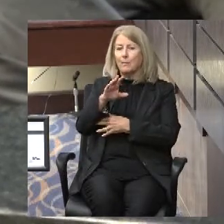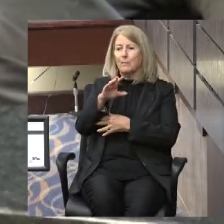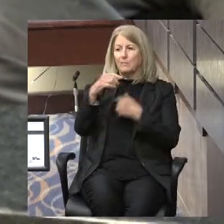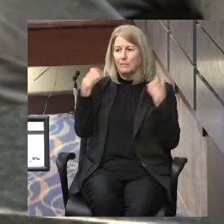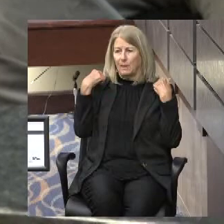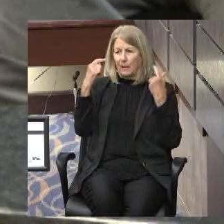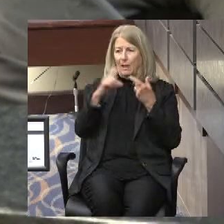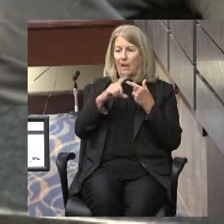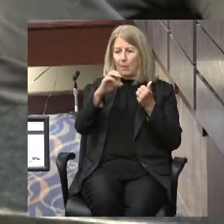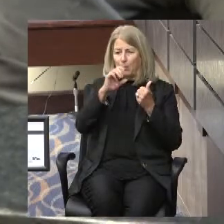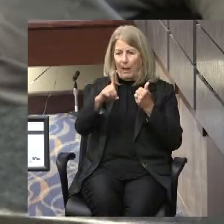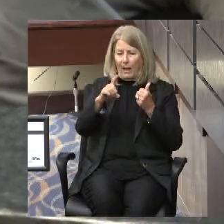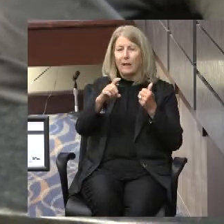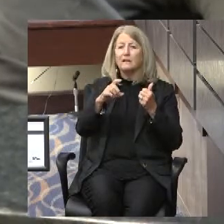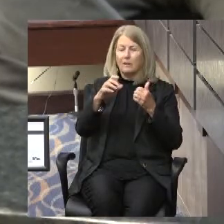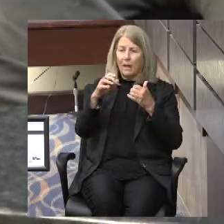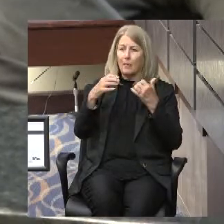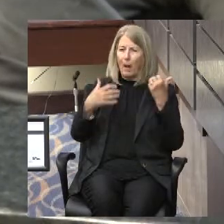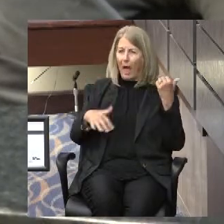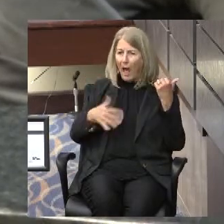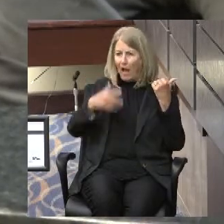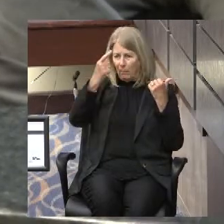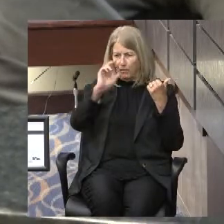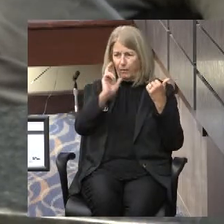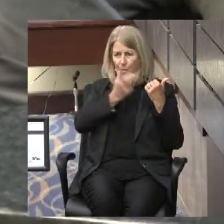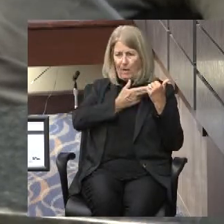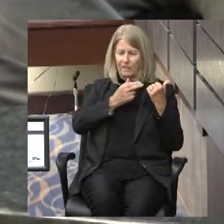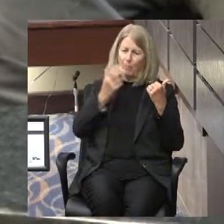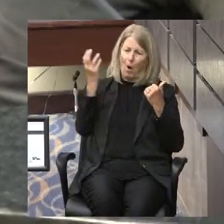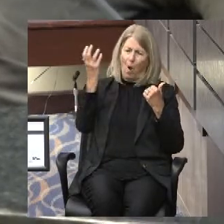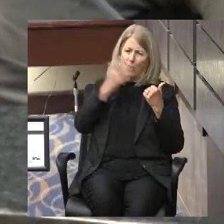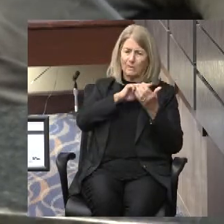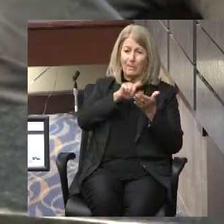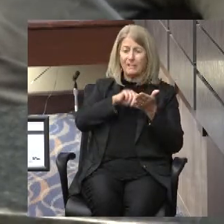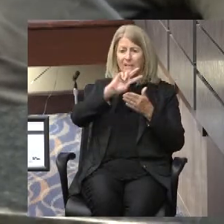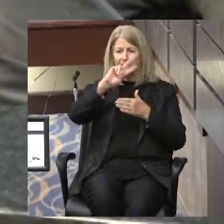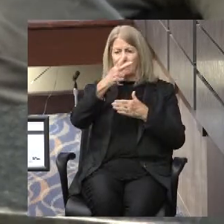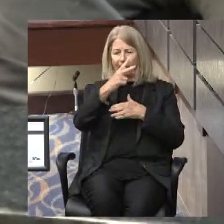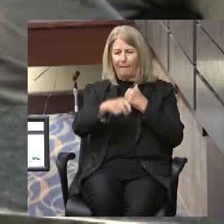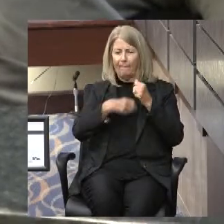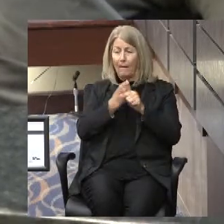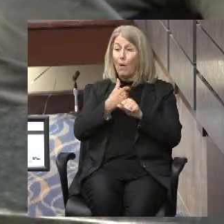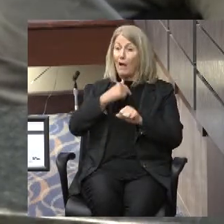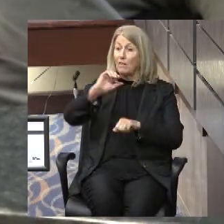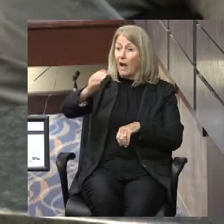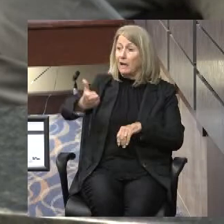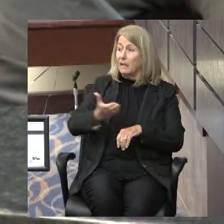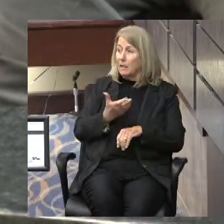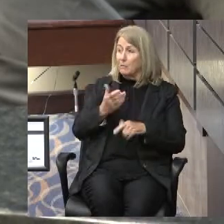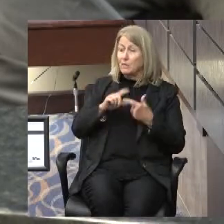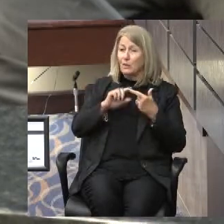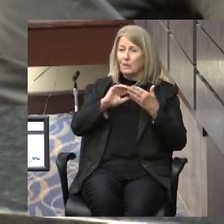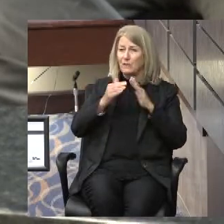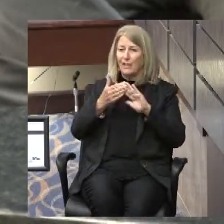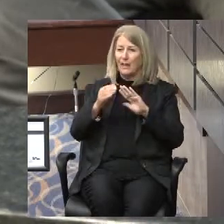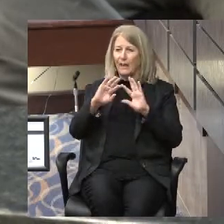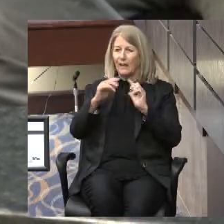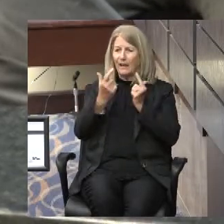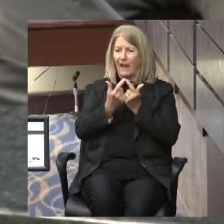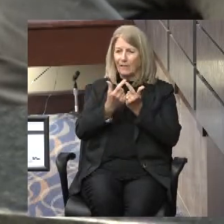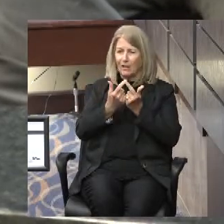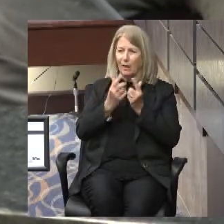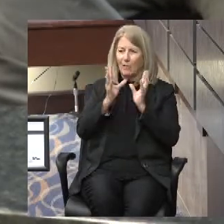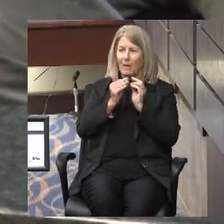just absolutely awesome. This is their second year. And I invited them to the city council meeting to play for